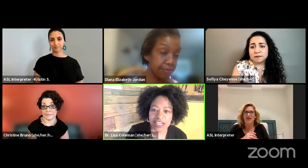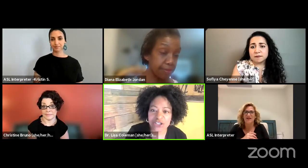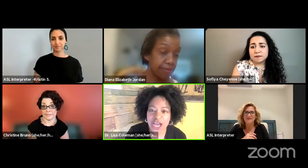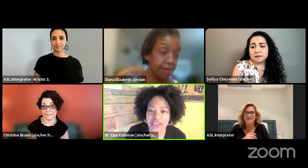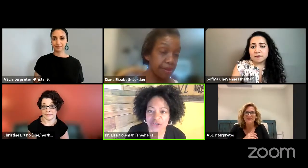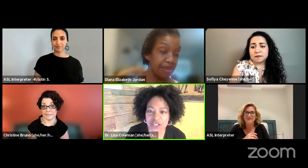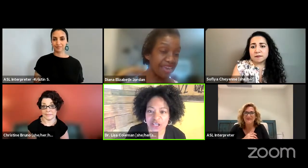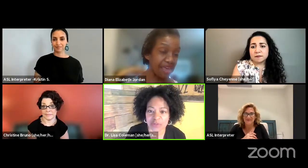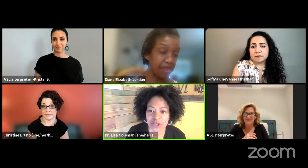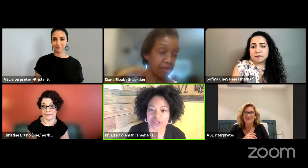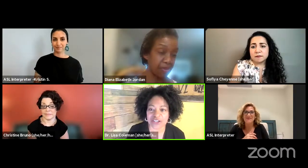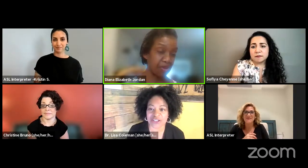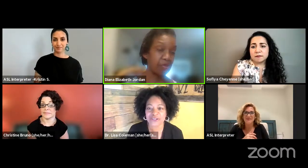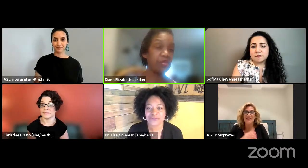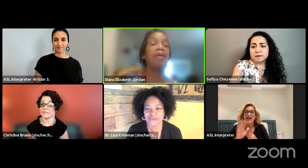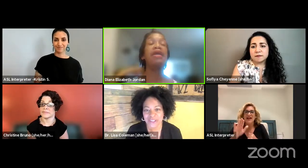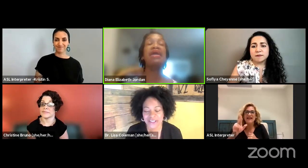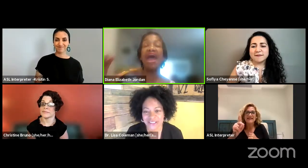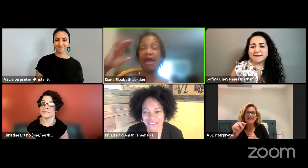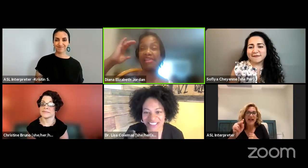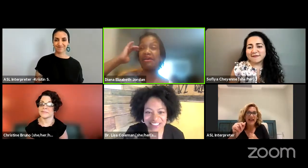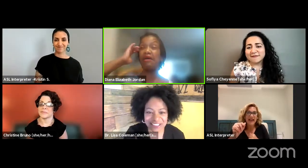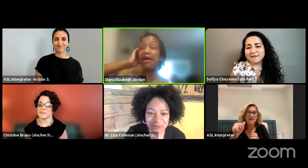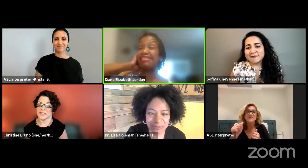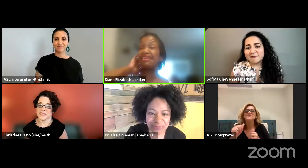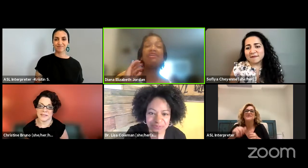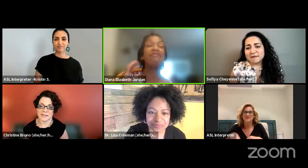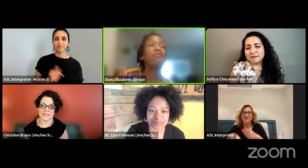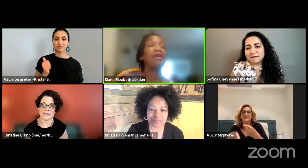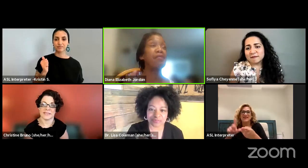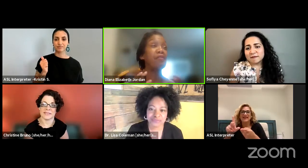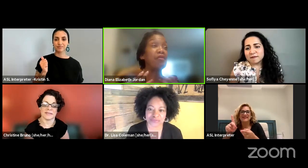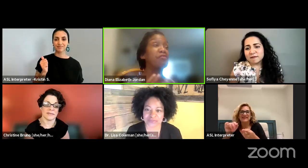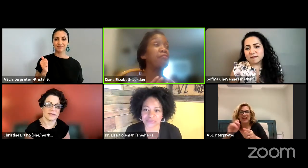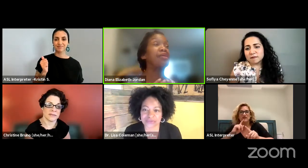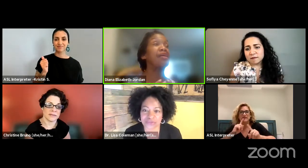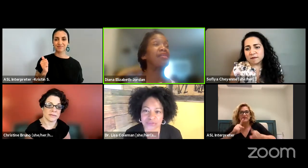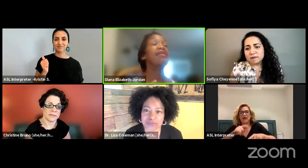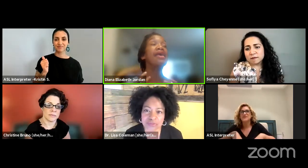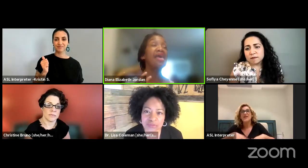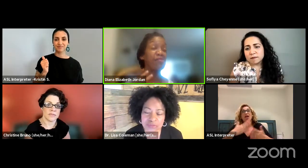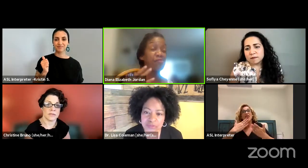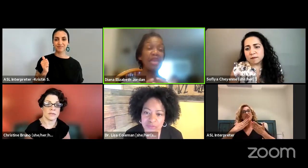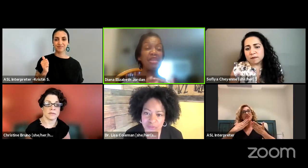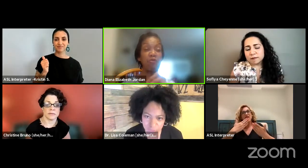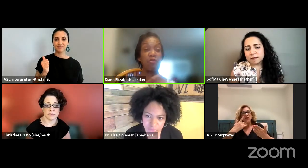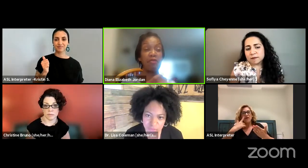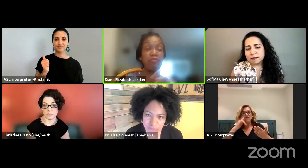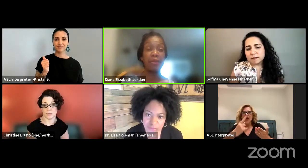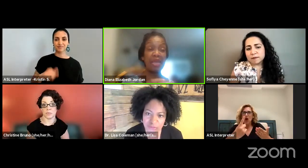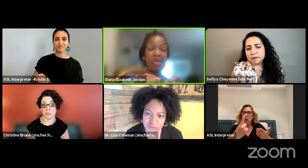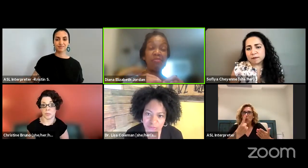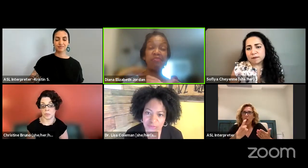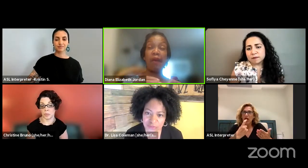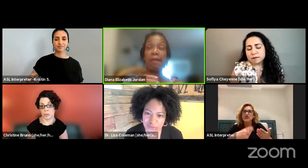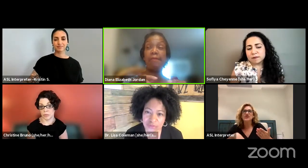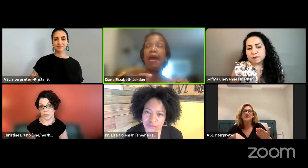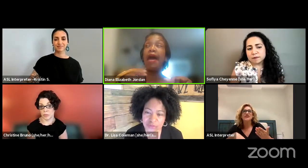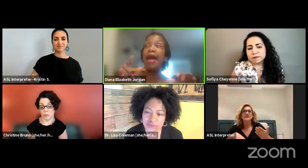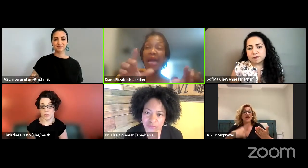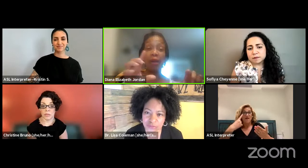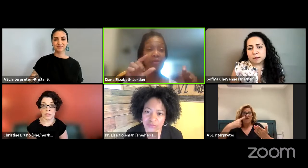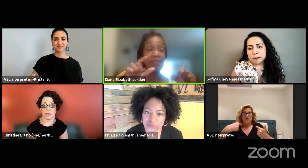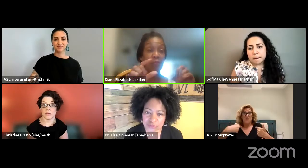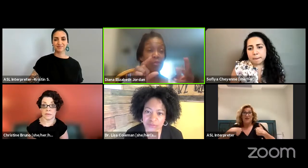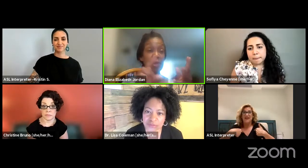And Diana, I think you're still on mute. Yeah, there we go. Yeah, thank you for that question, because it's been a journey for me